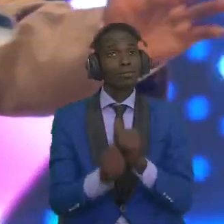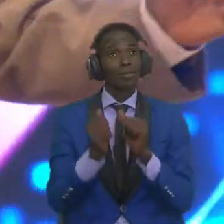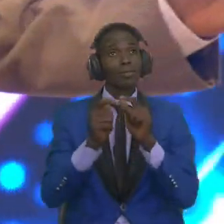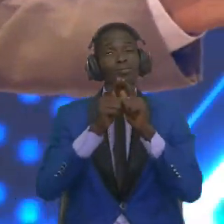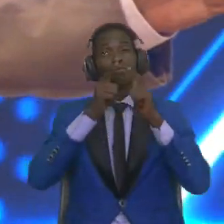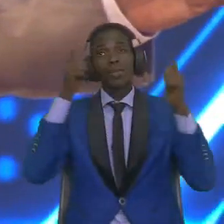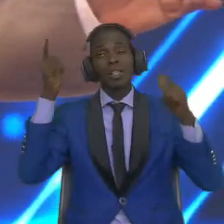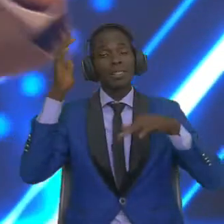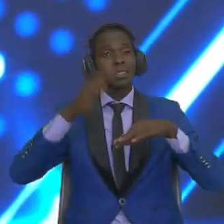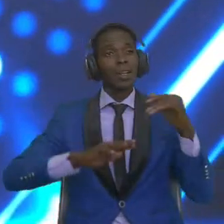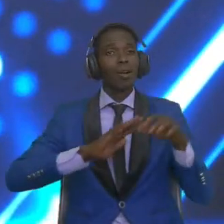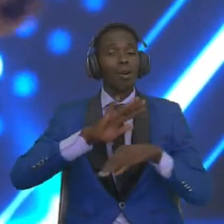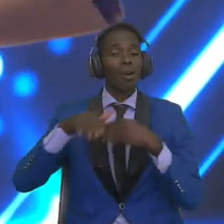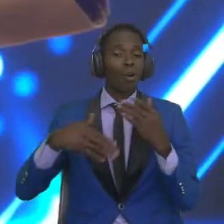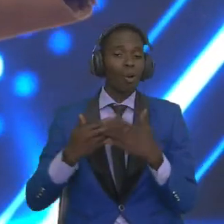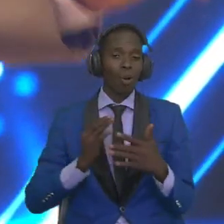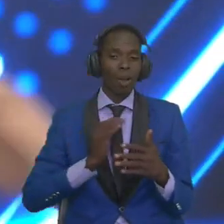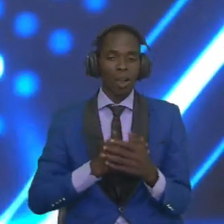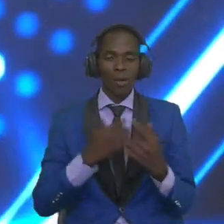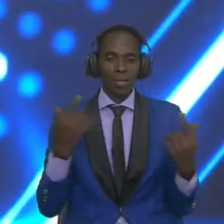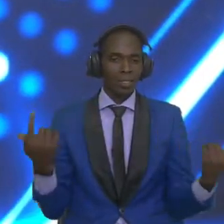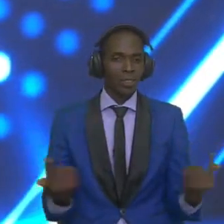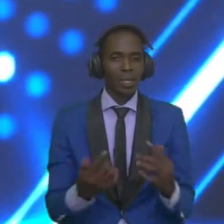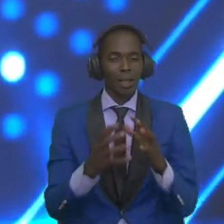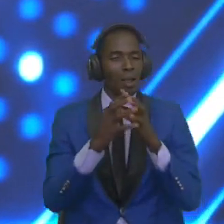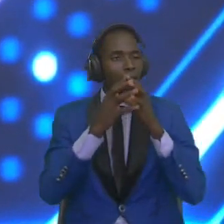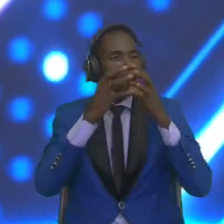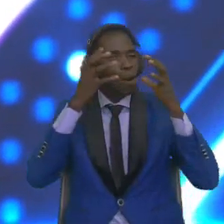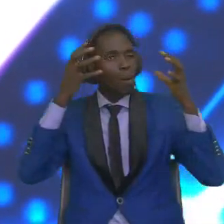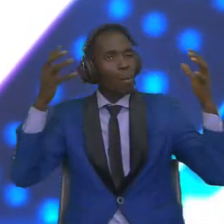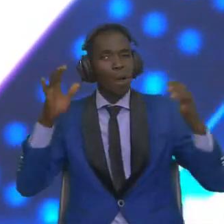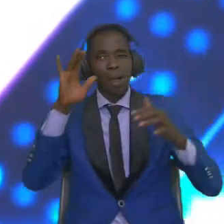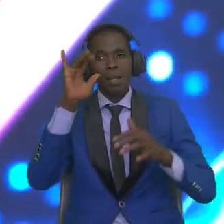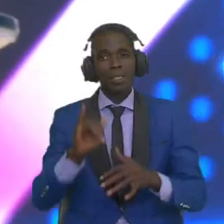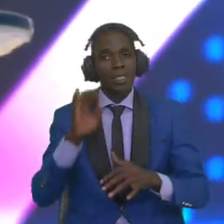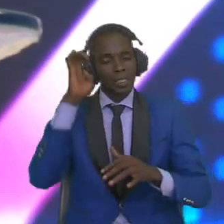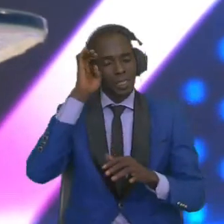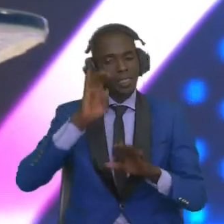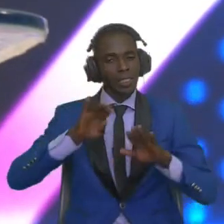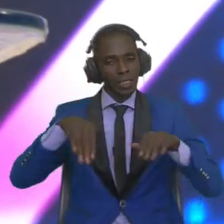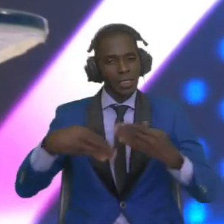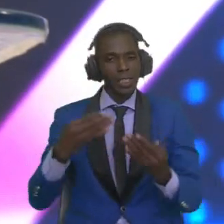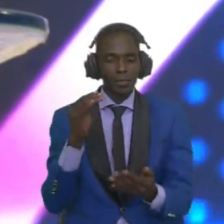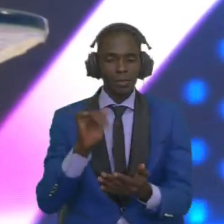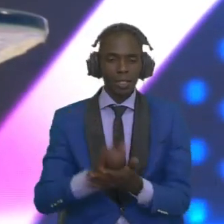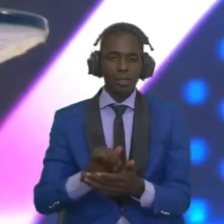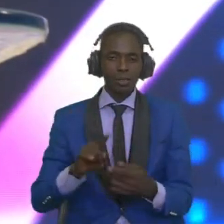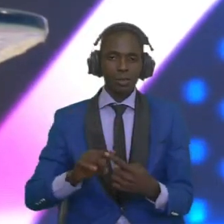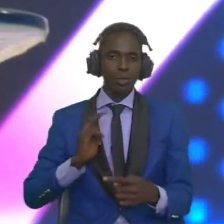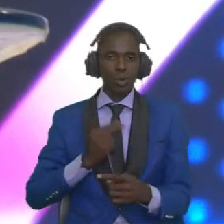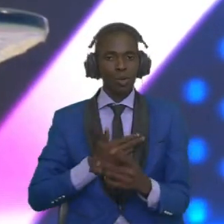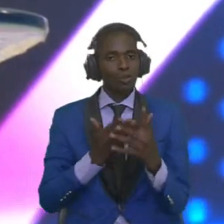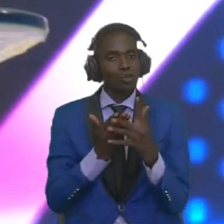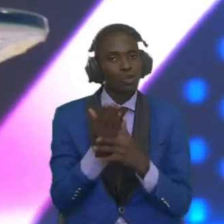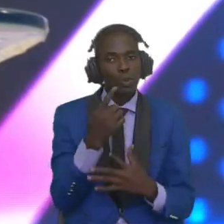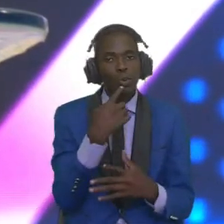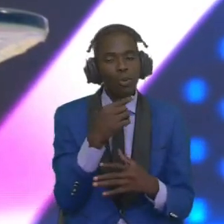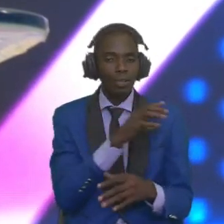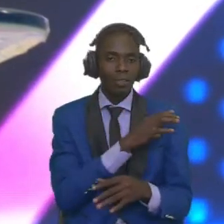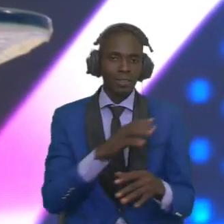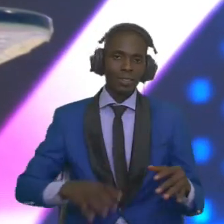all our sins. Abundantly, he shed that on us through Jesus Christ our Lord. Then